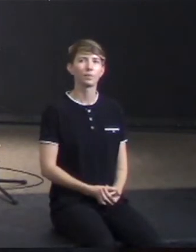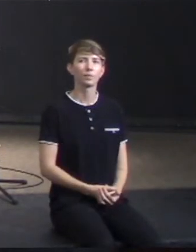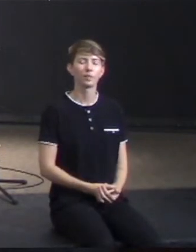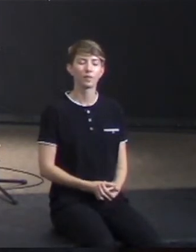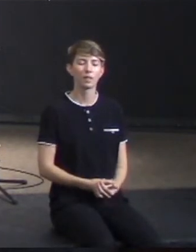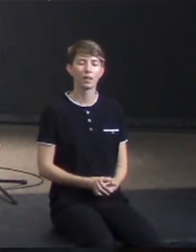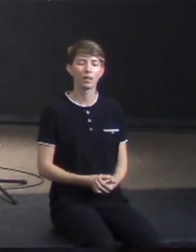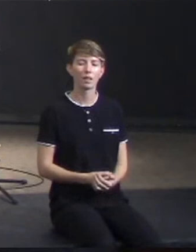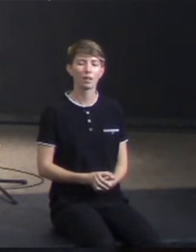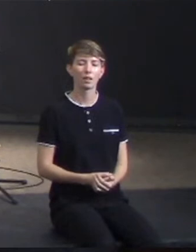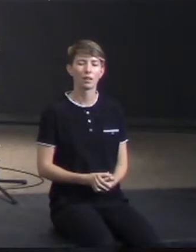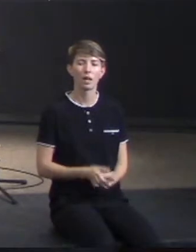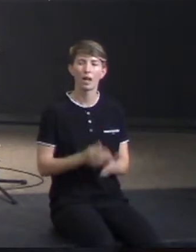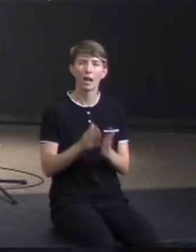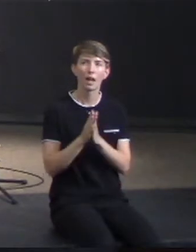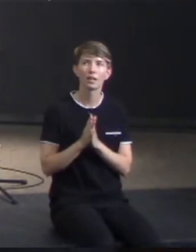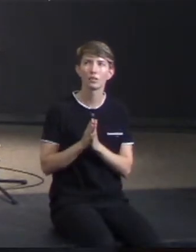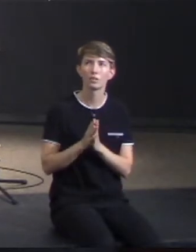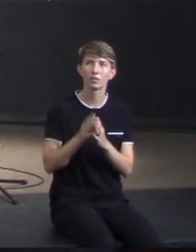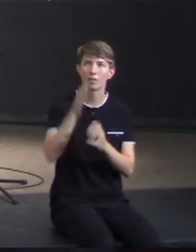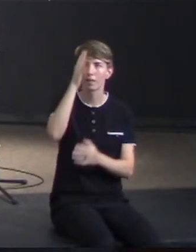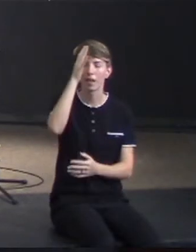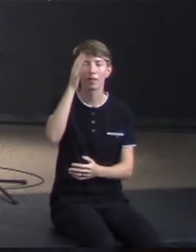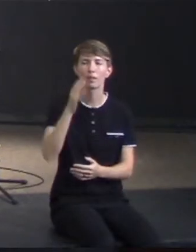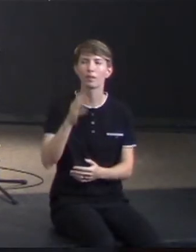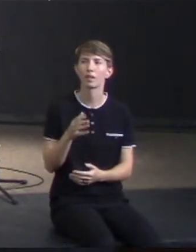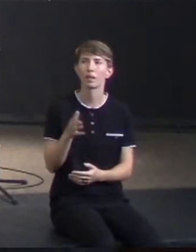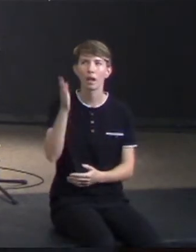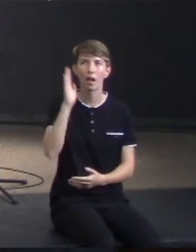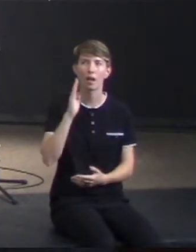like, you know, God forgive them, for they do not know what they're doing.